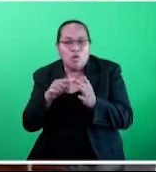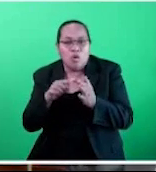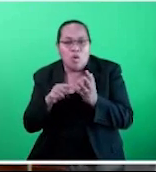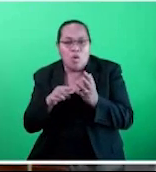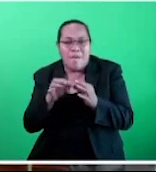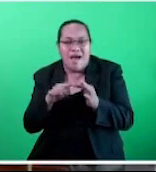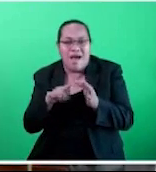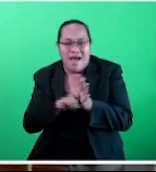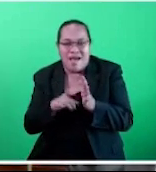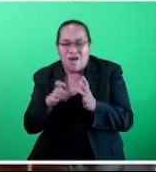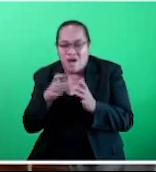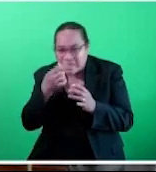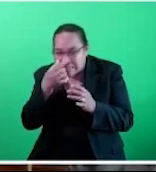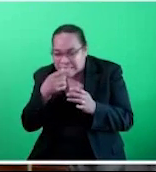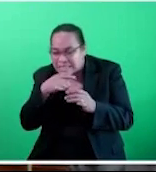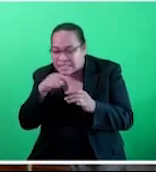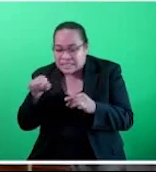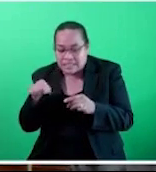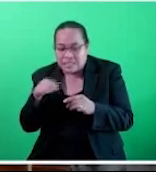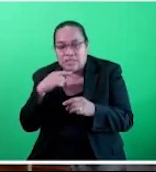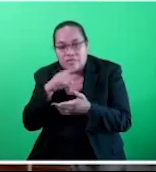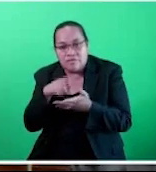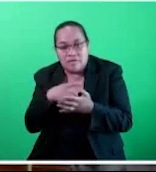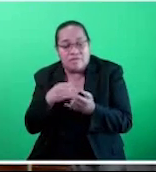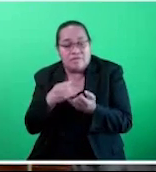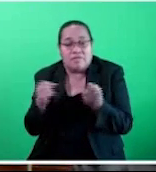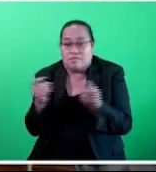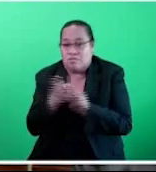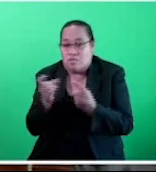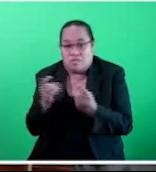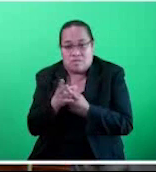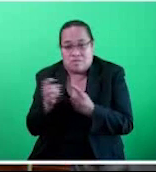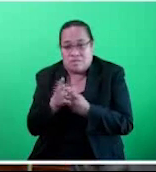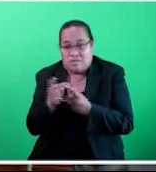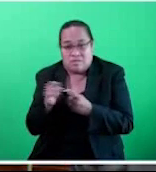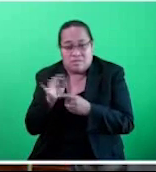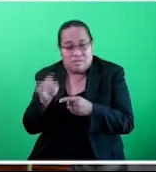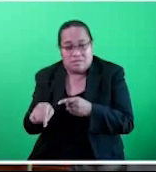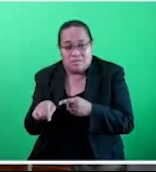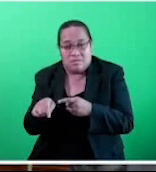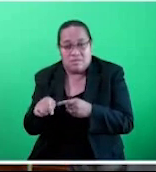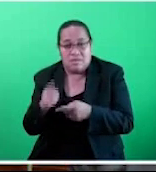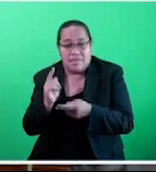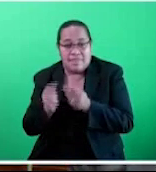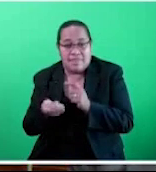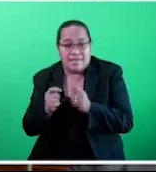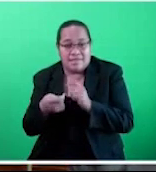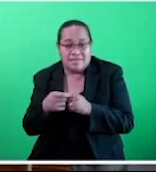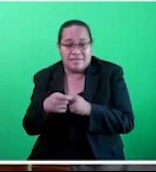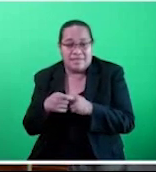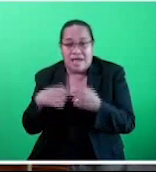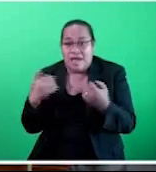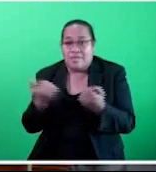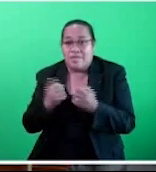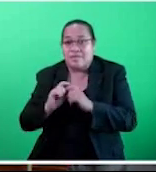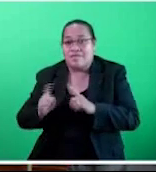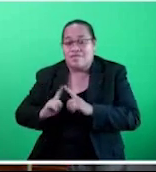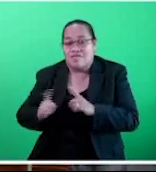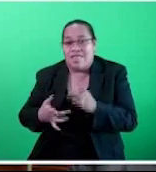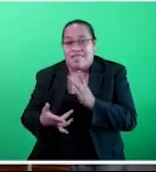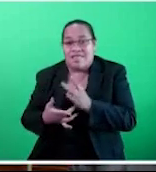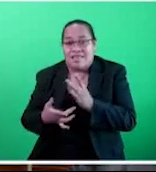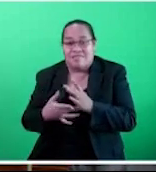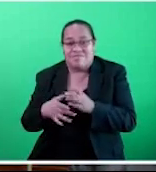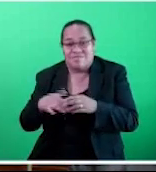Antibiotic susceptibility testing is a crucial step in the bacterial testing. The Lauren culture technique uses